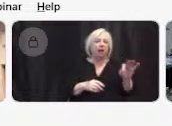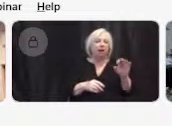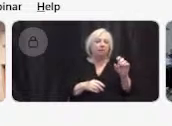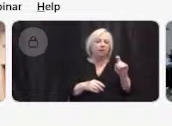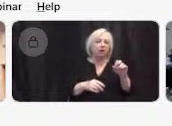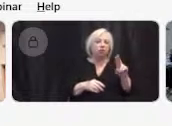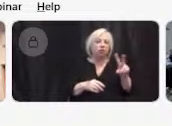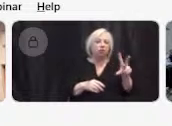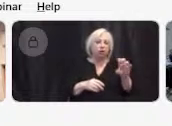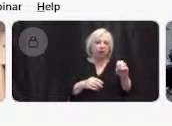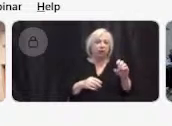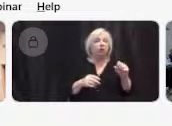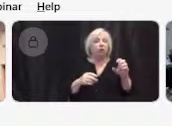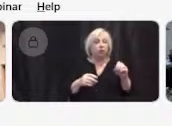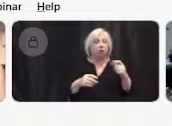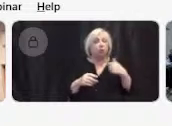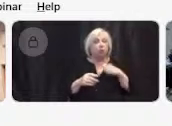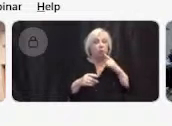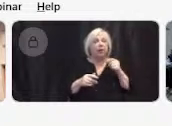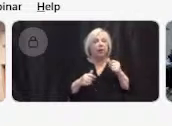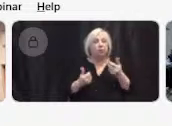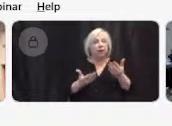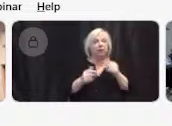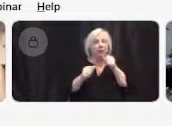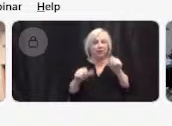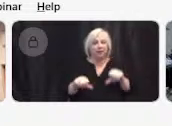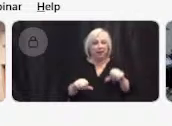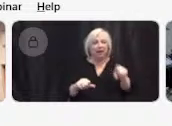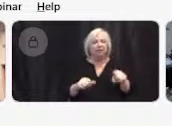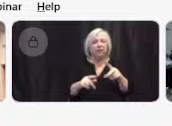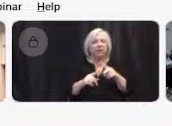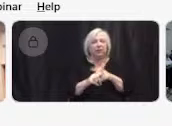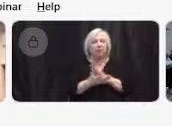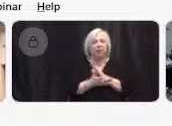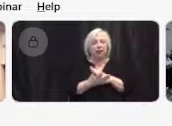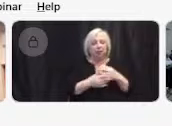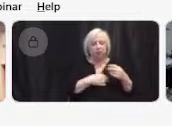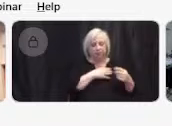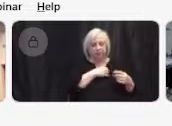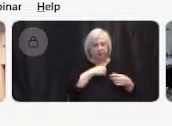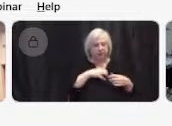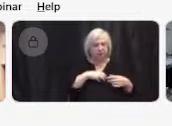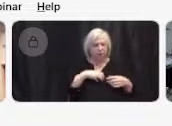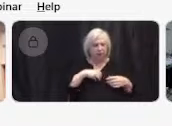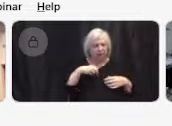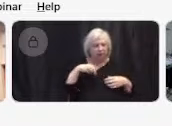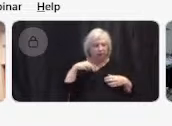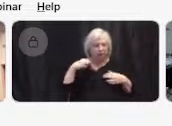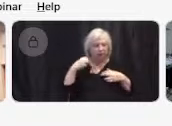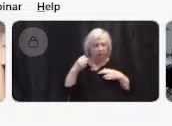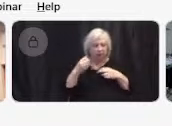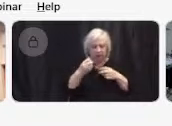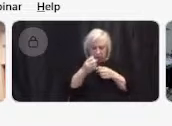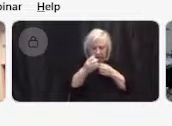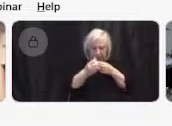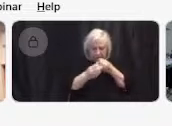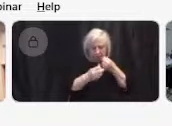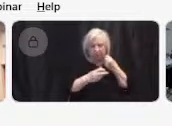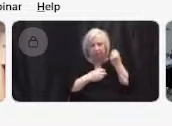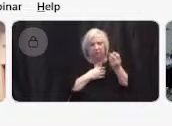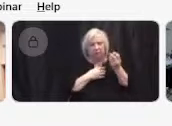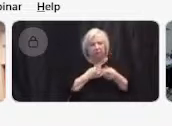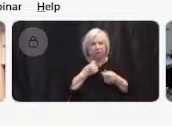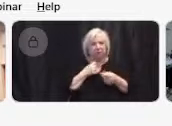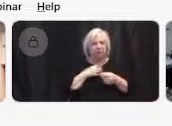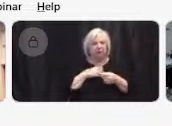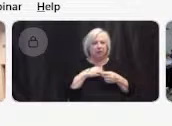request. Thank you, Monty. Applicant, can you please step to the podium and please state your name for the record? Hi, my name is Ben